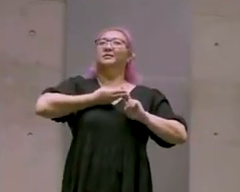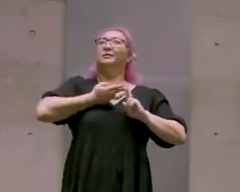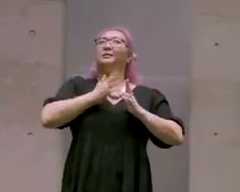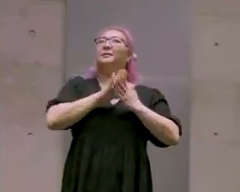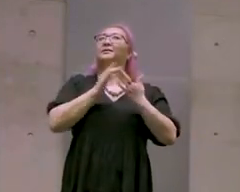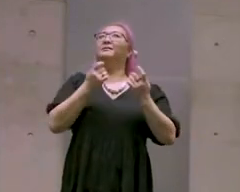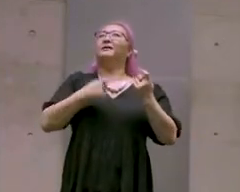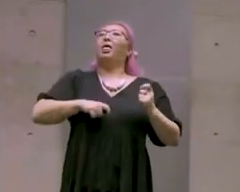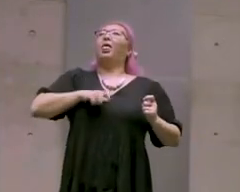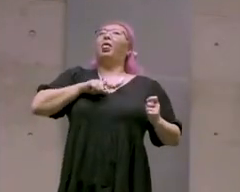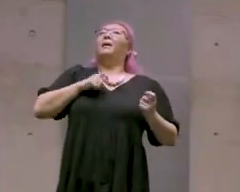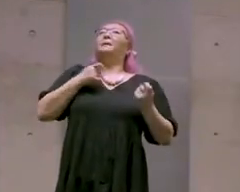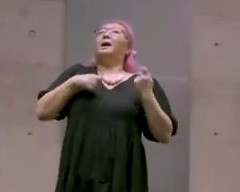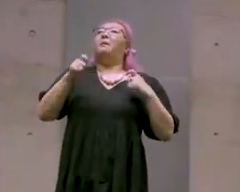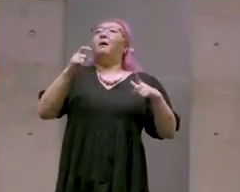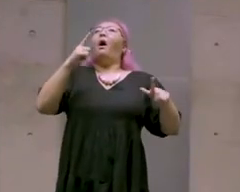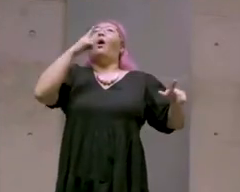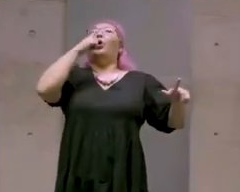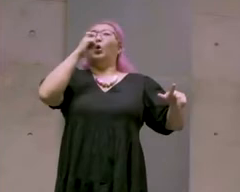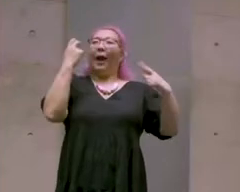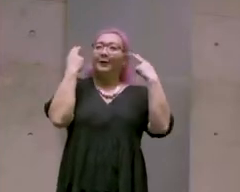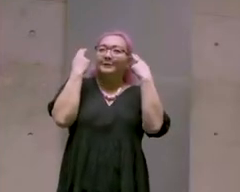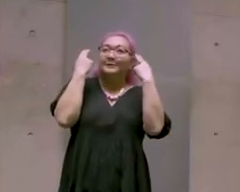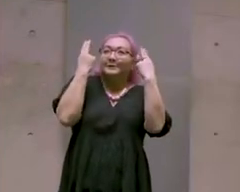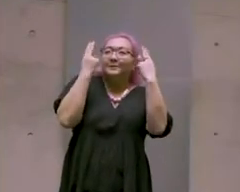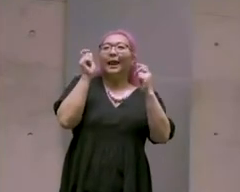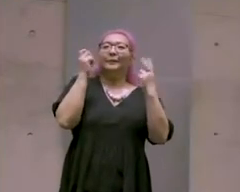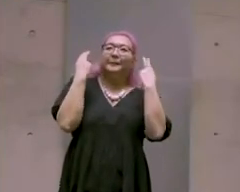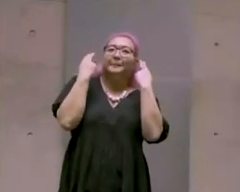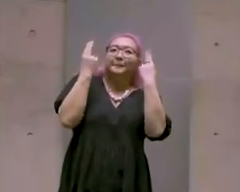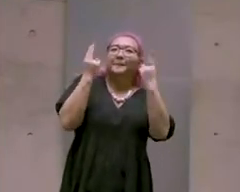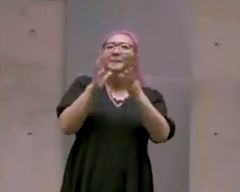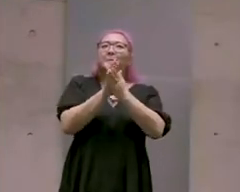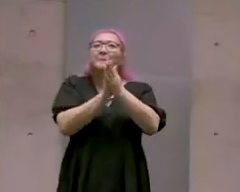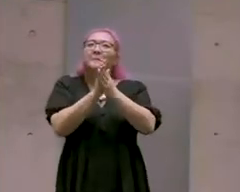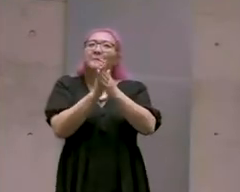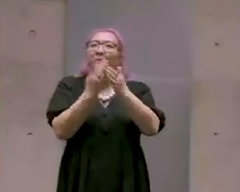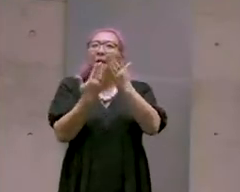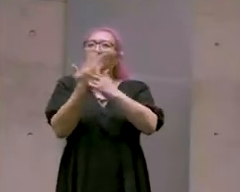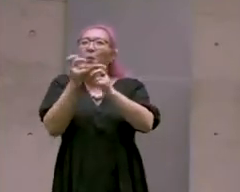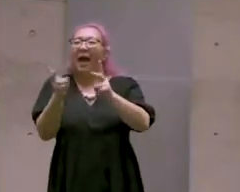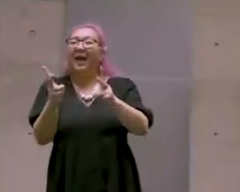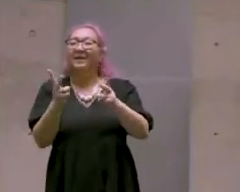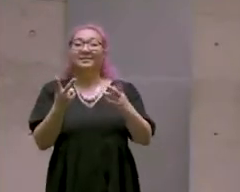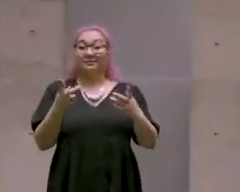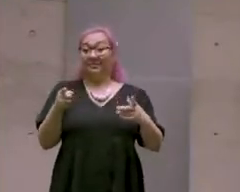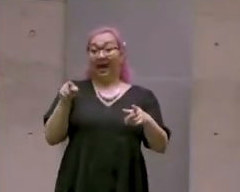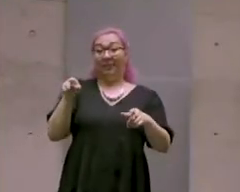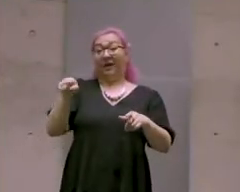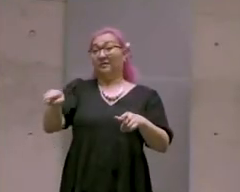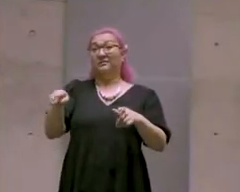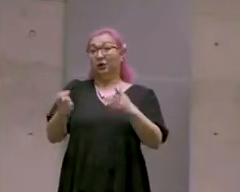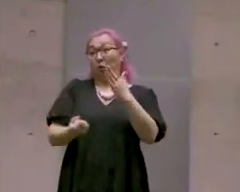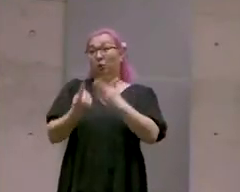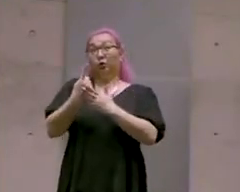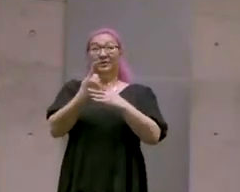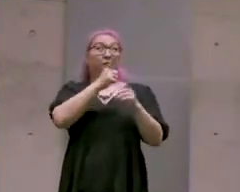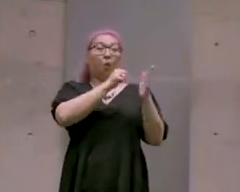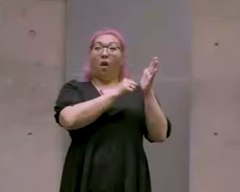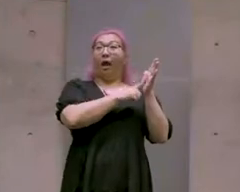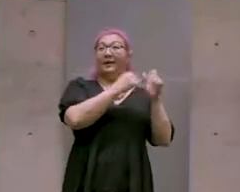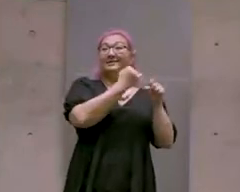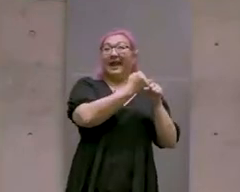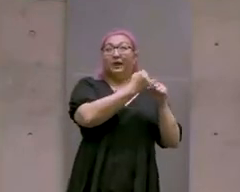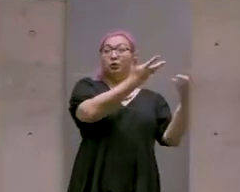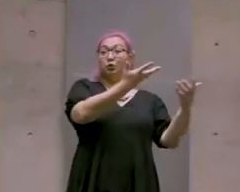for things. And what was amazing was how much, you know, a company like Lionsgate was willing to let us do those things and to experiment. So yeah,